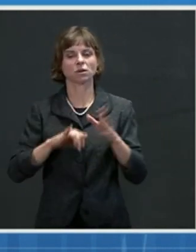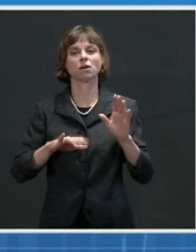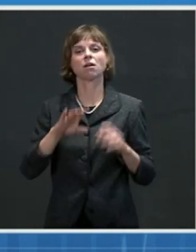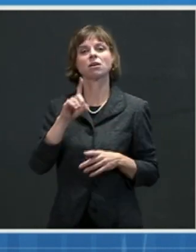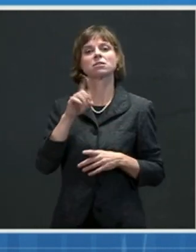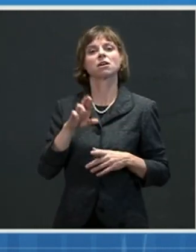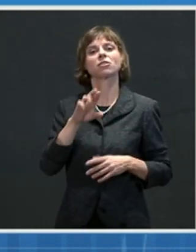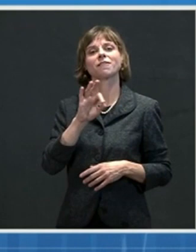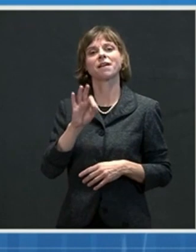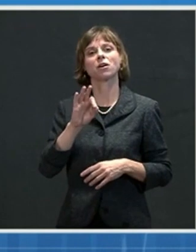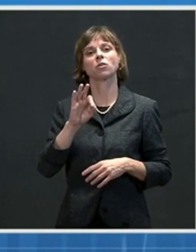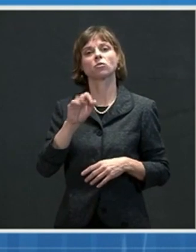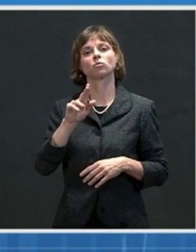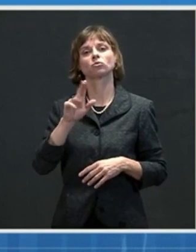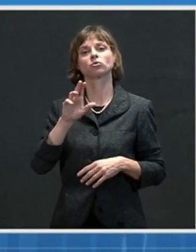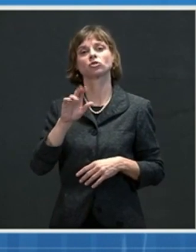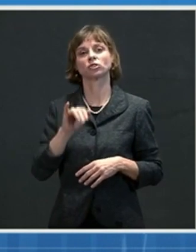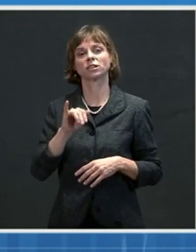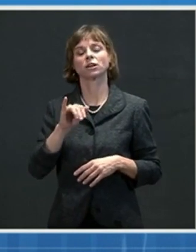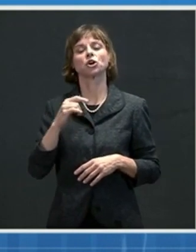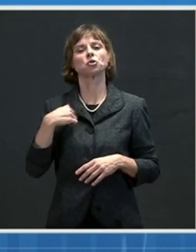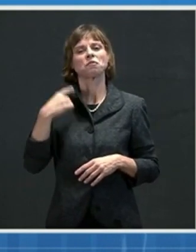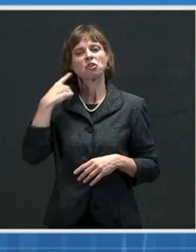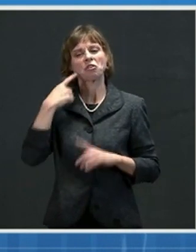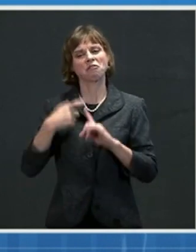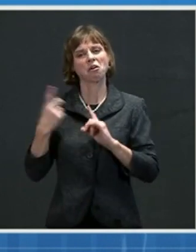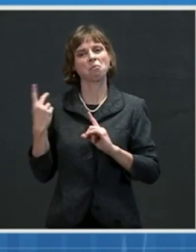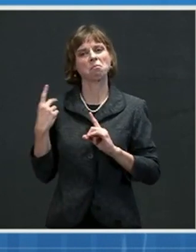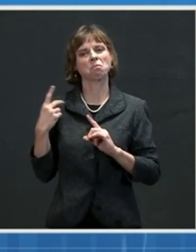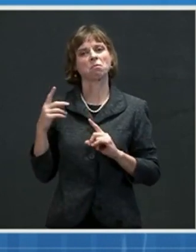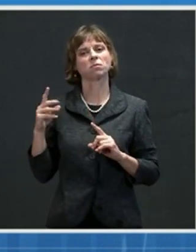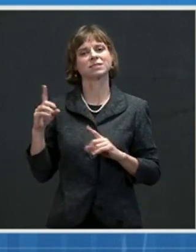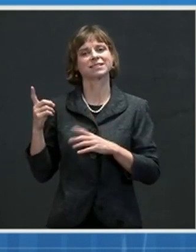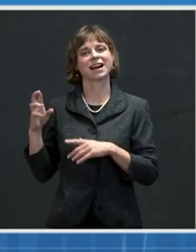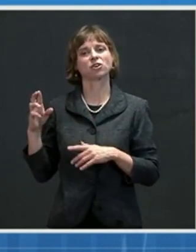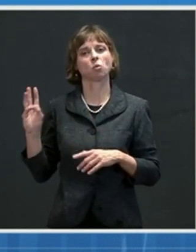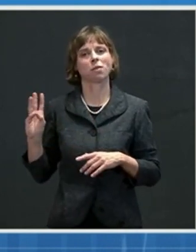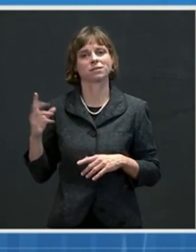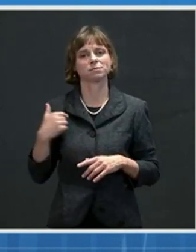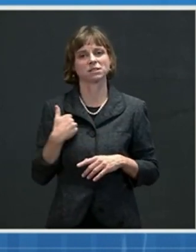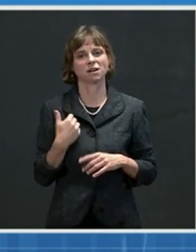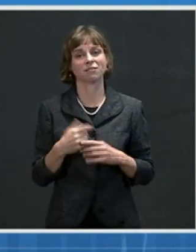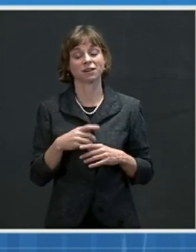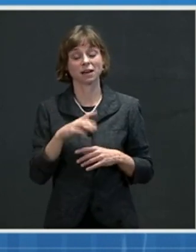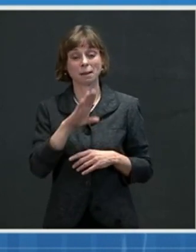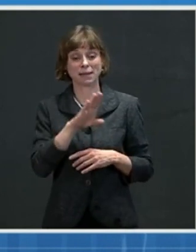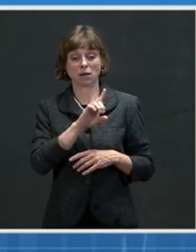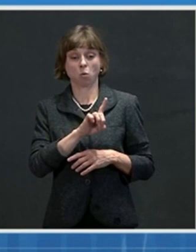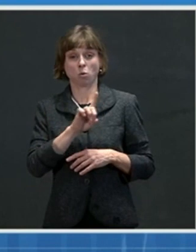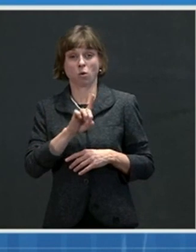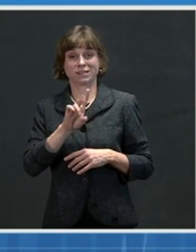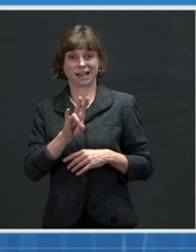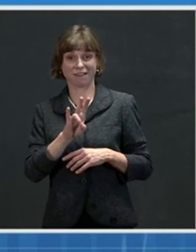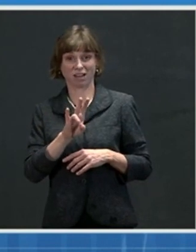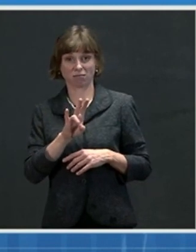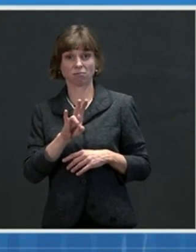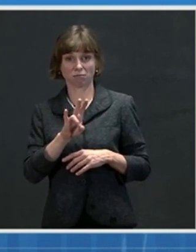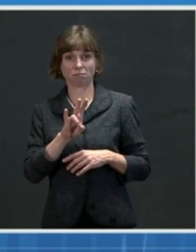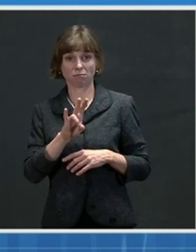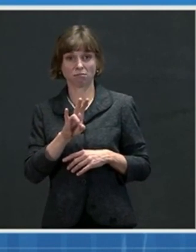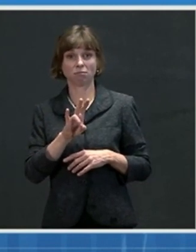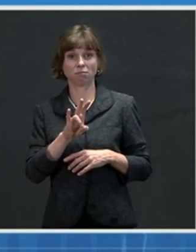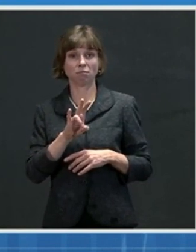you heard from Dr. Walensky and I alluded to, that the B117 is, you